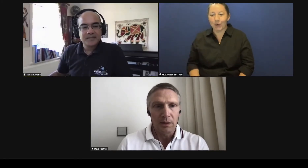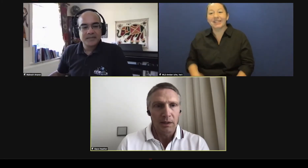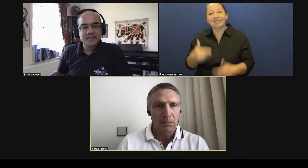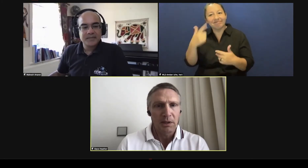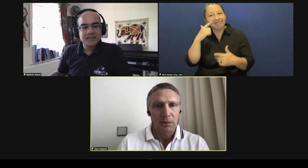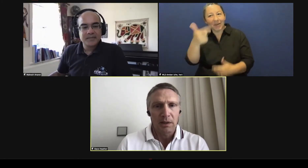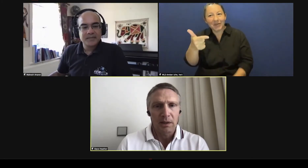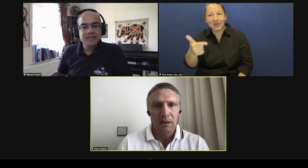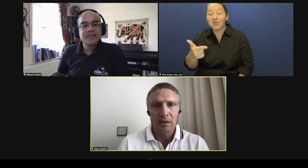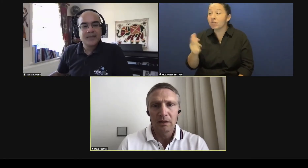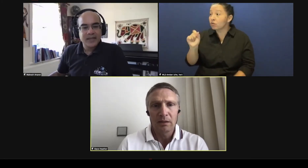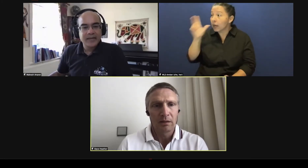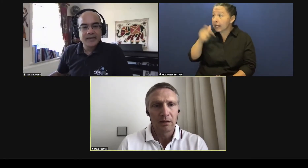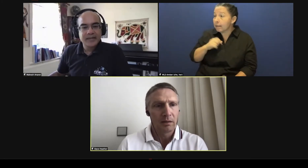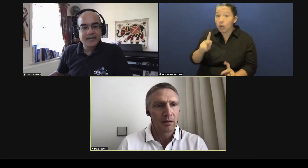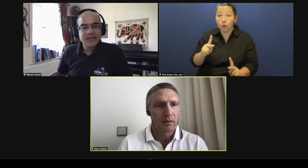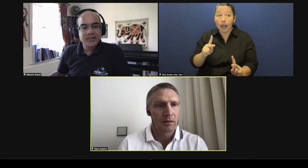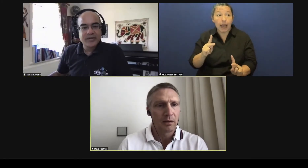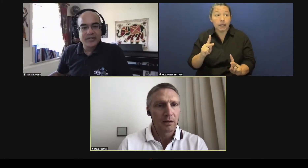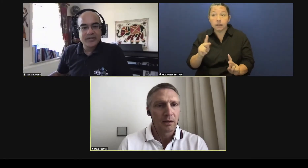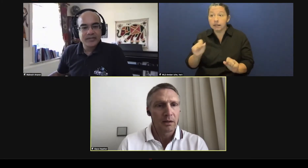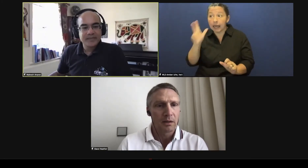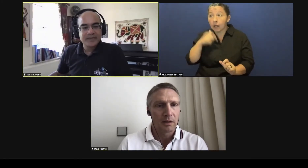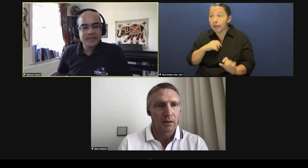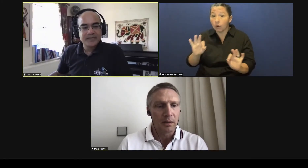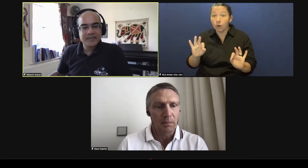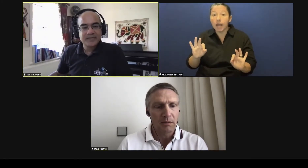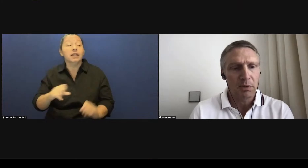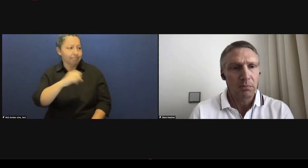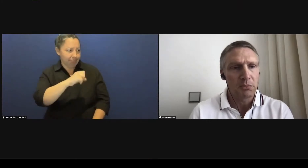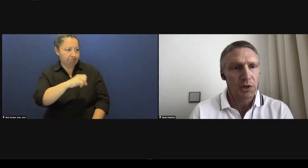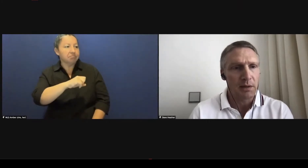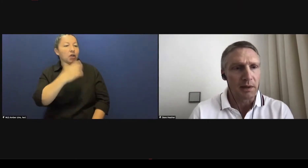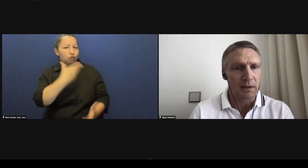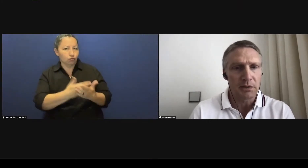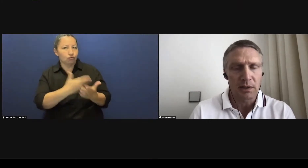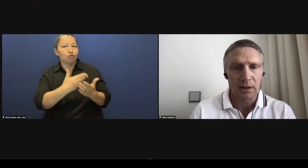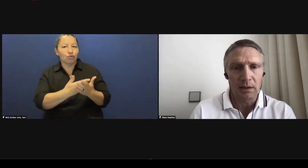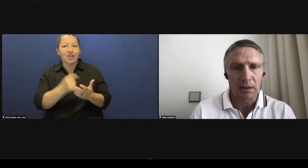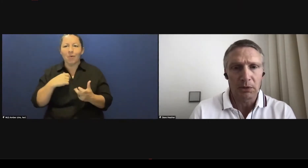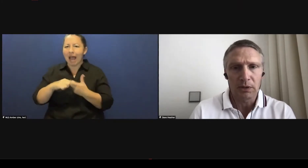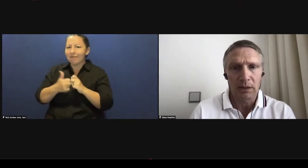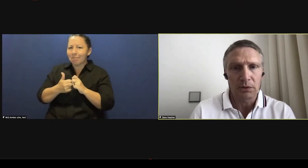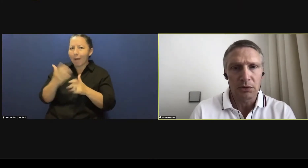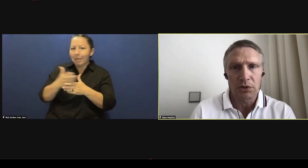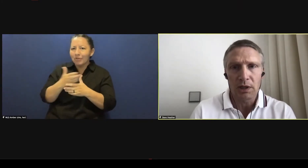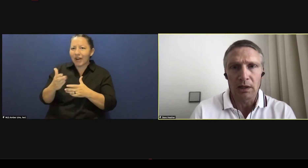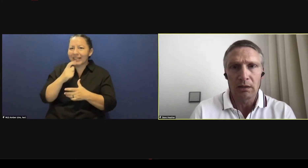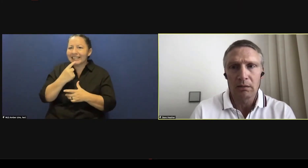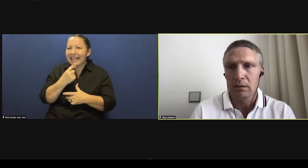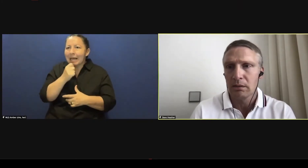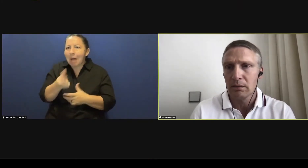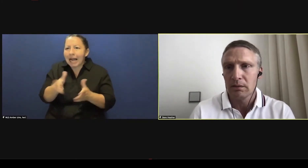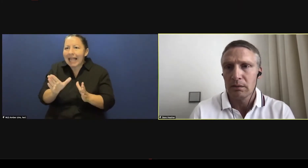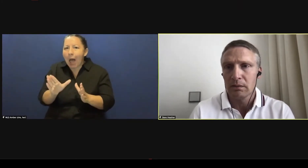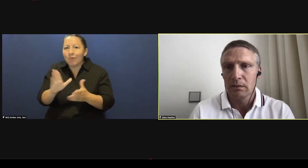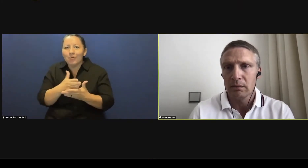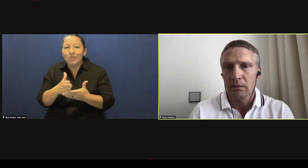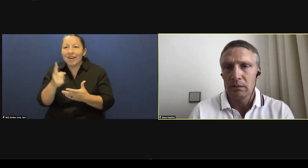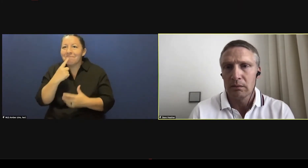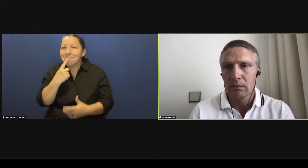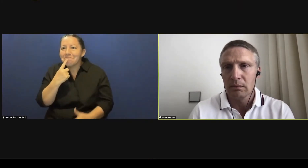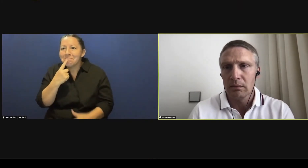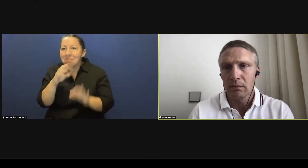you. You can hear me okay? Yeah, that's all very good. I'm having problems sharing. It's saying I'm not allowed to share.